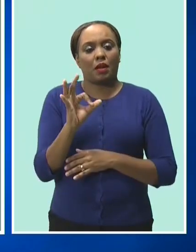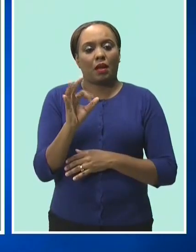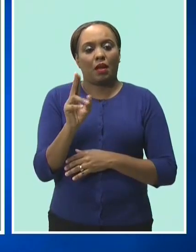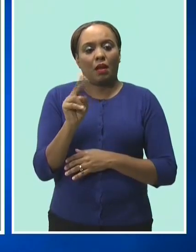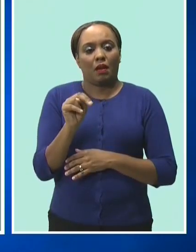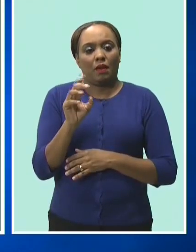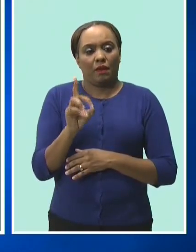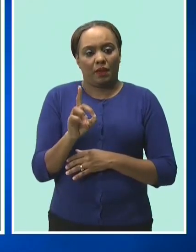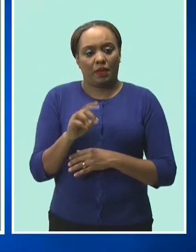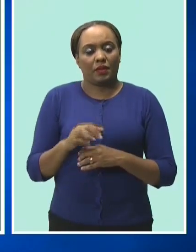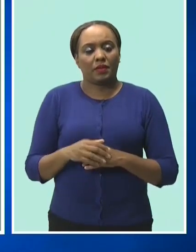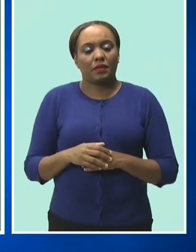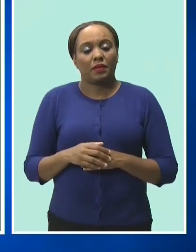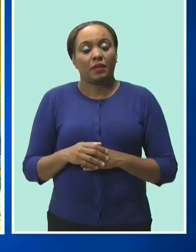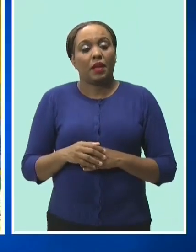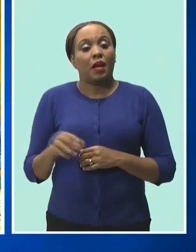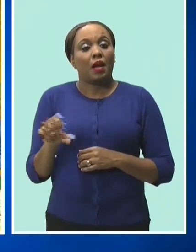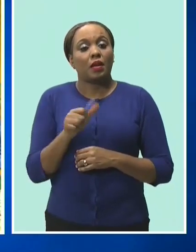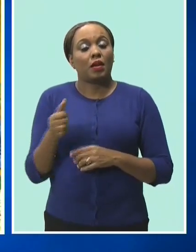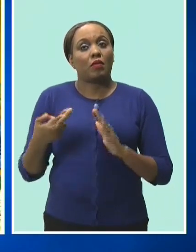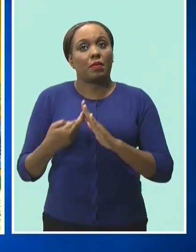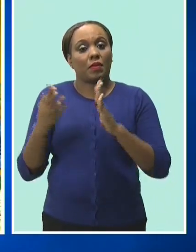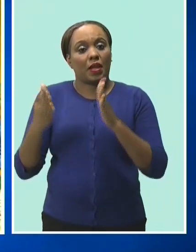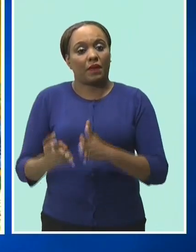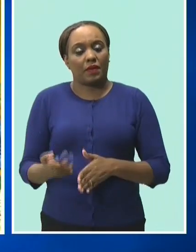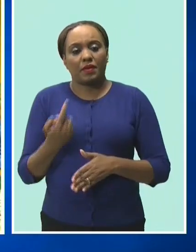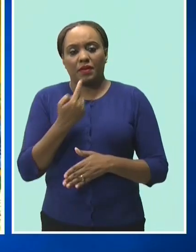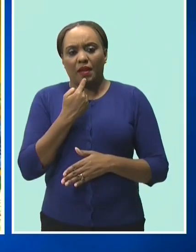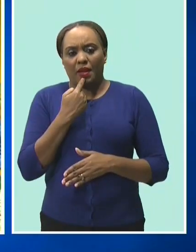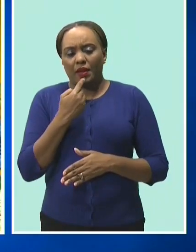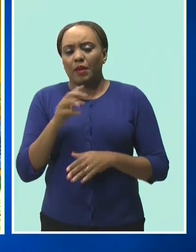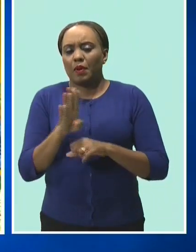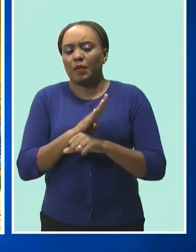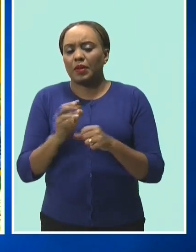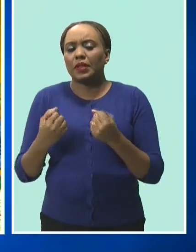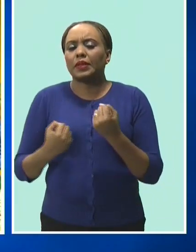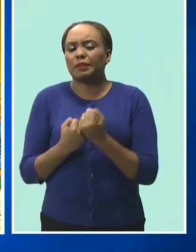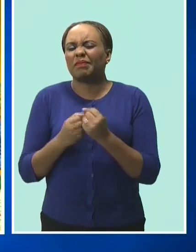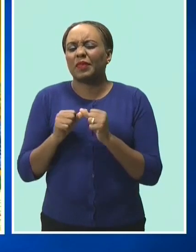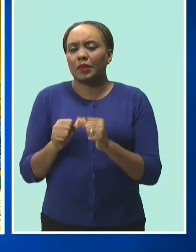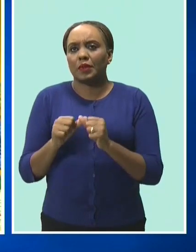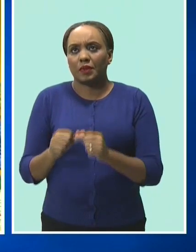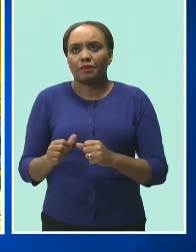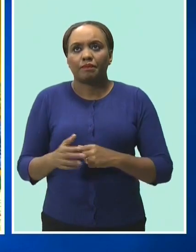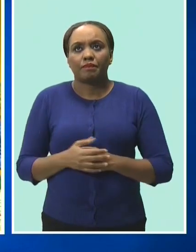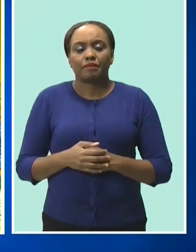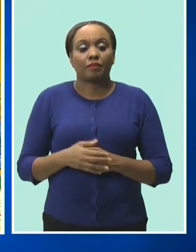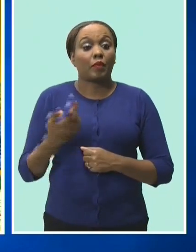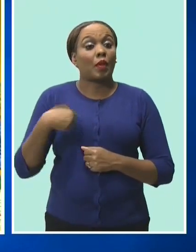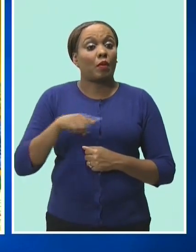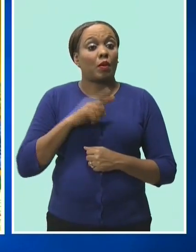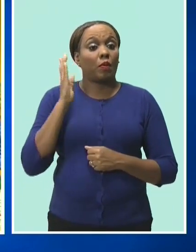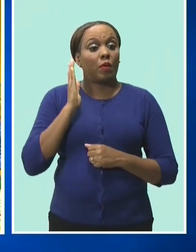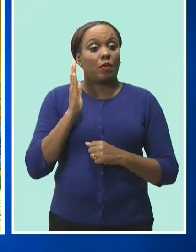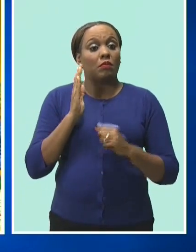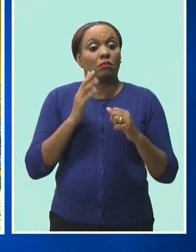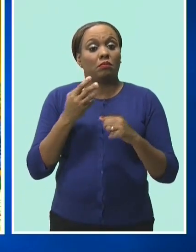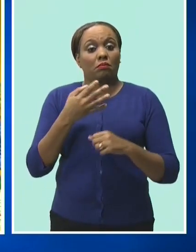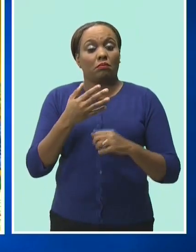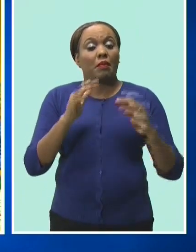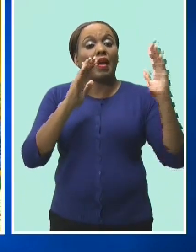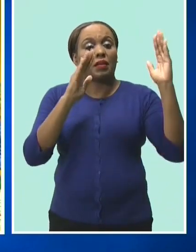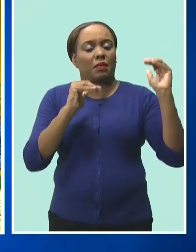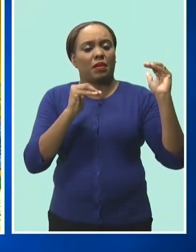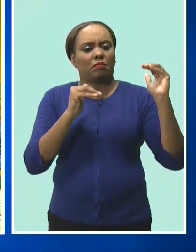Ronald Sumer. We are actually expecting payments in the short term, but I'm not at liberty to say